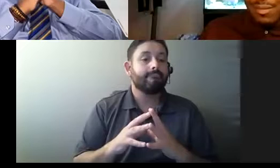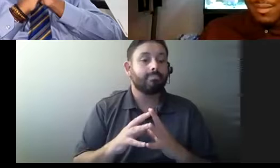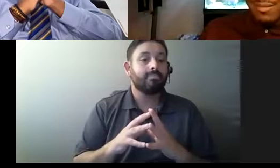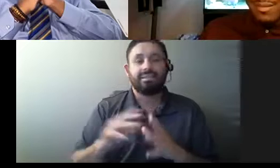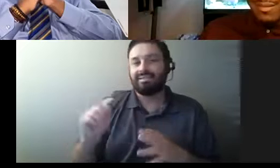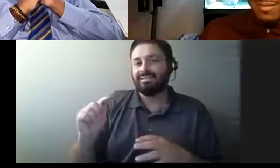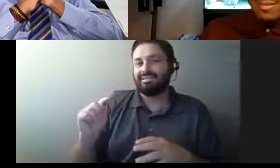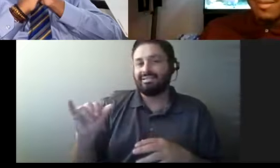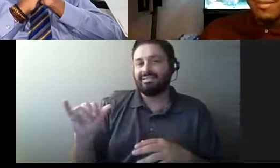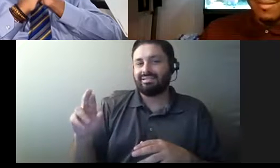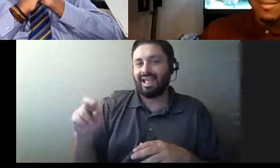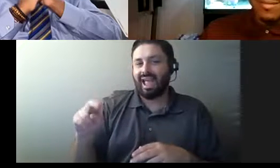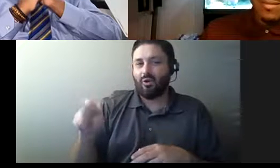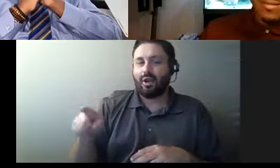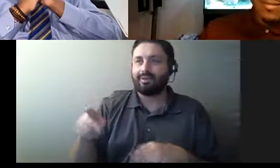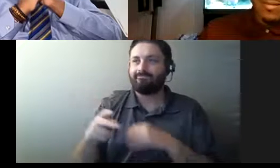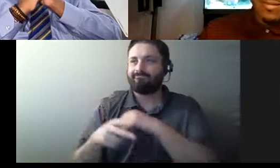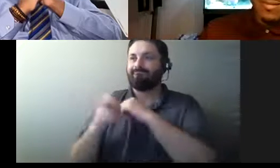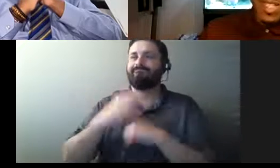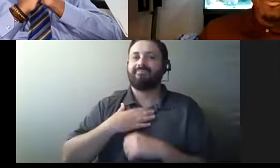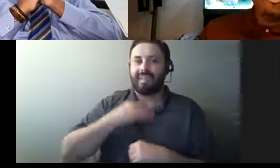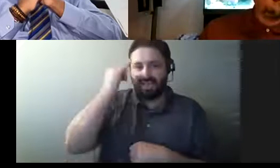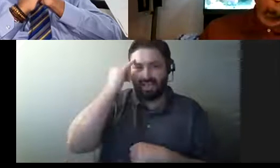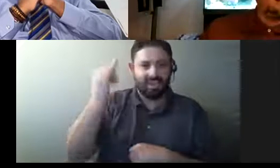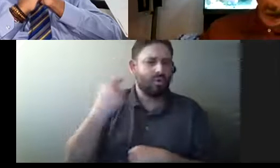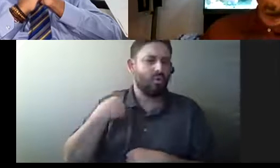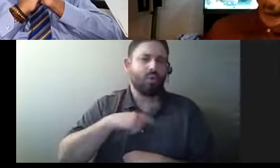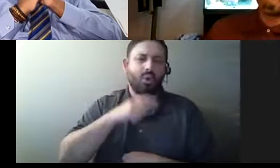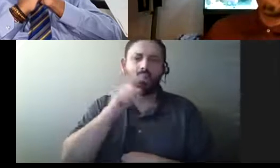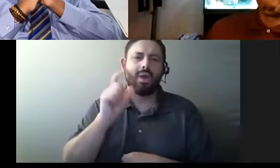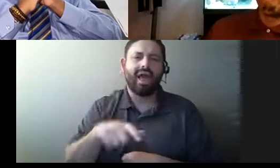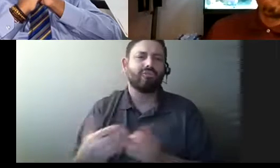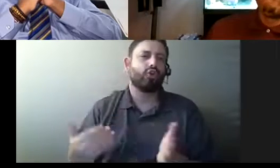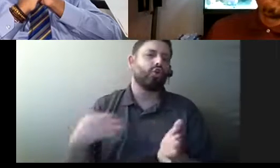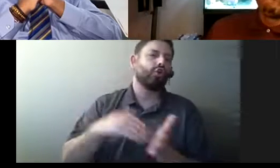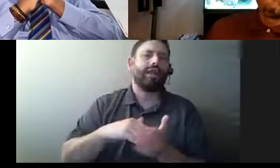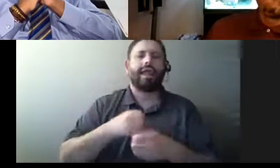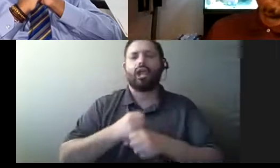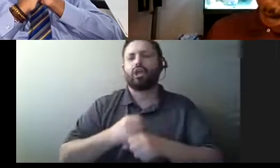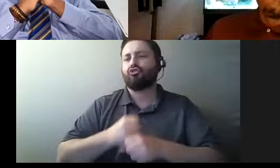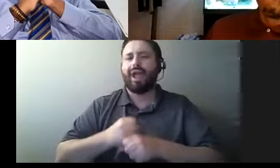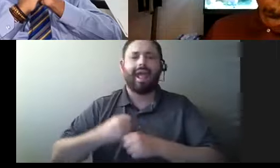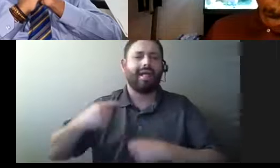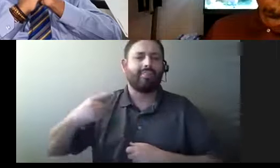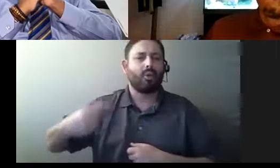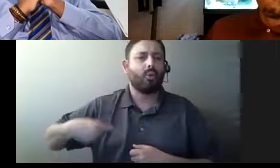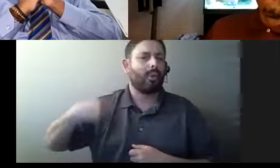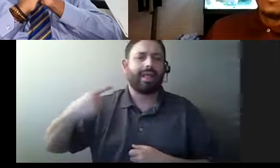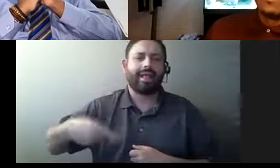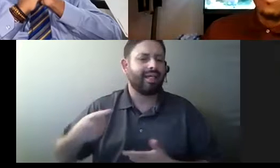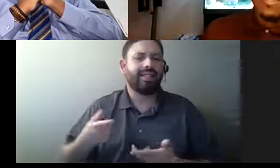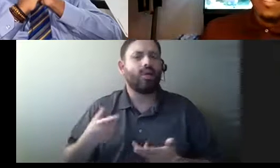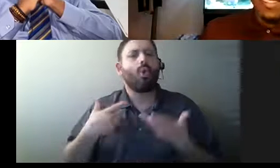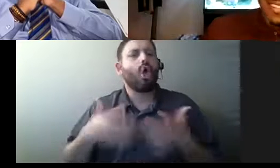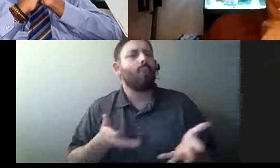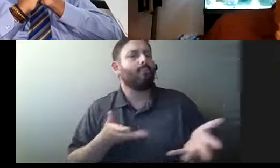Tyrone took some of my thought here, but we don't have to recreate the wheel. We're already talking to you. So you're already a resource